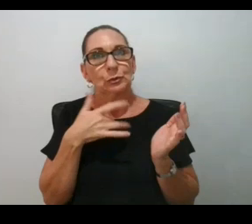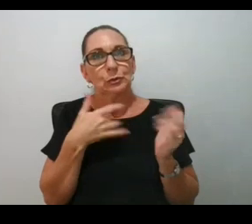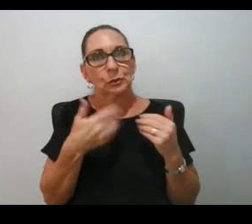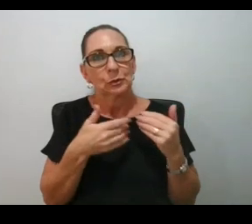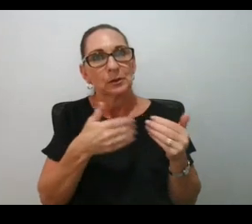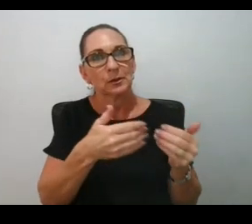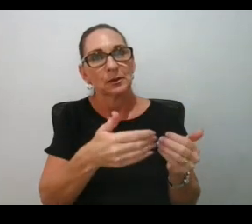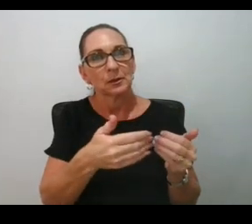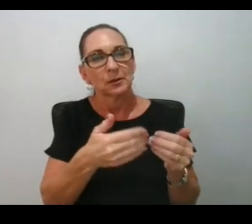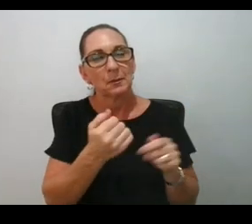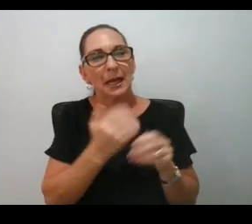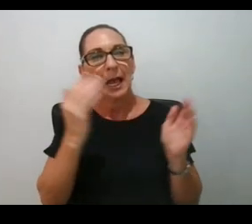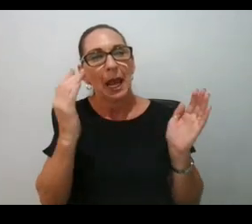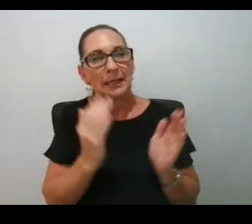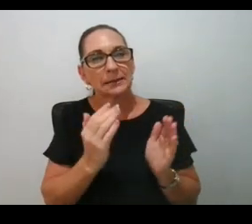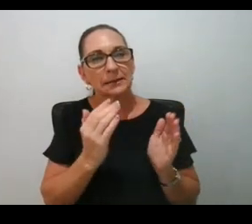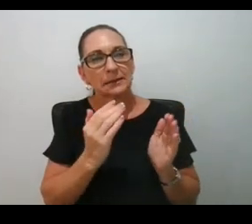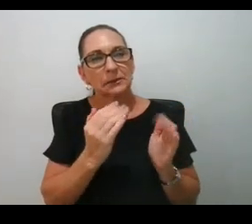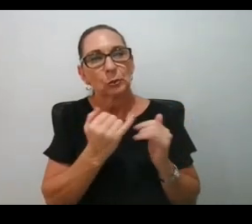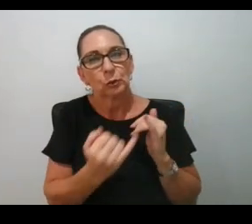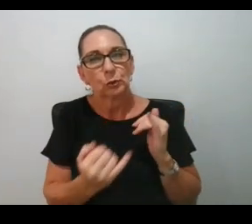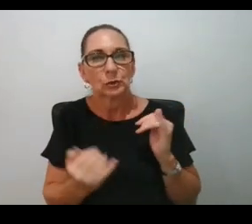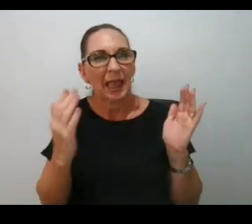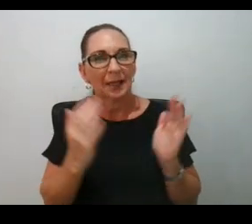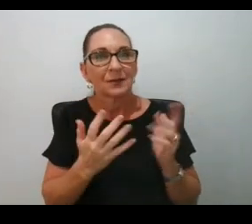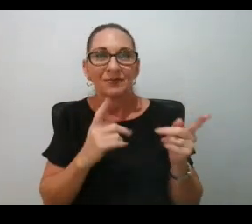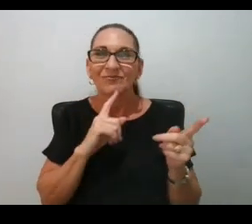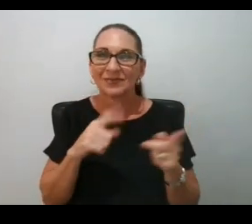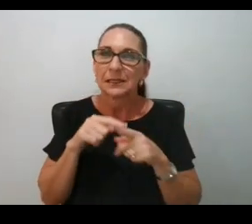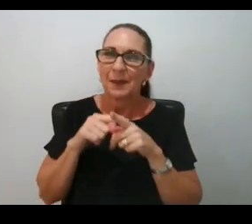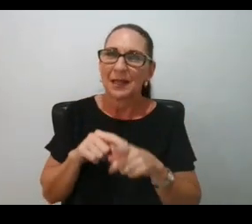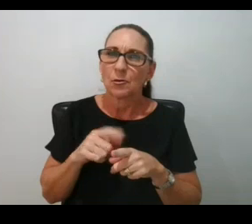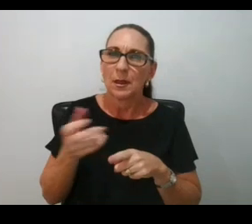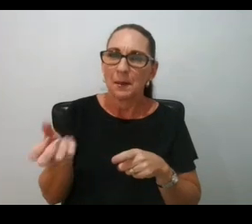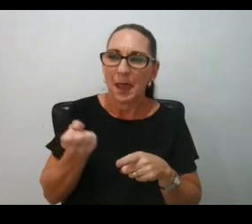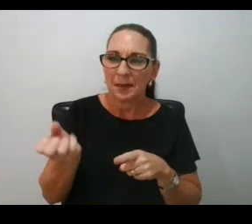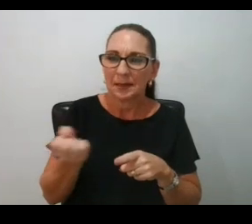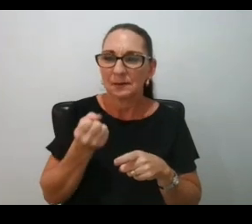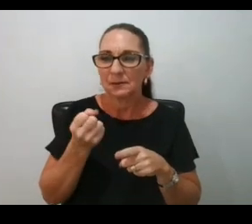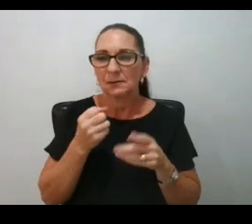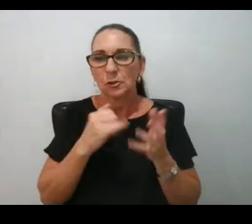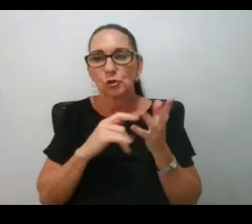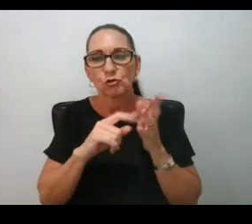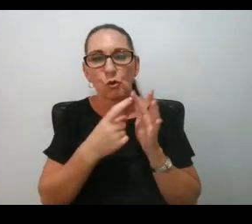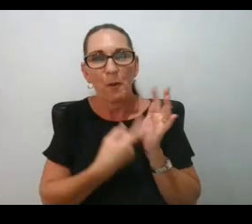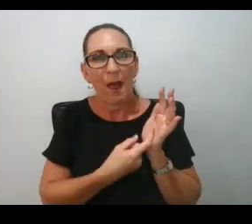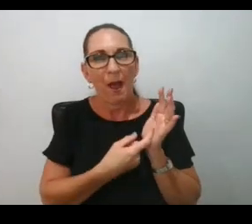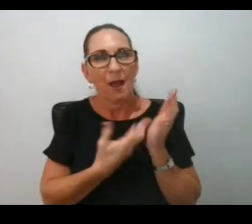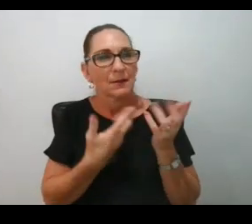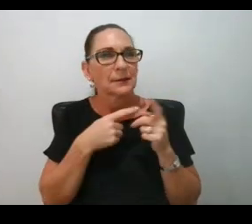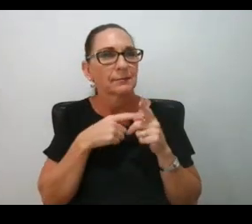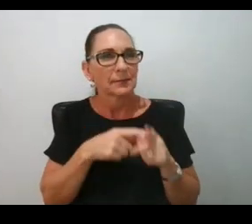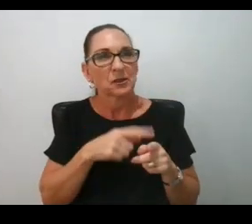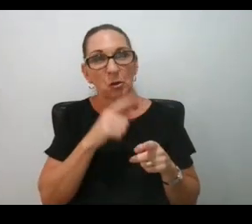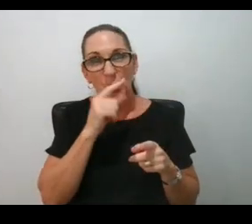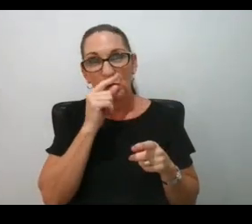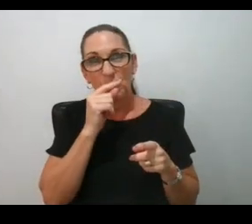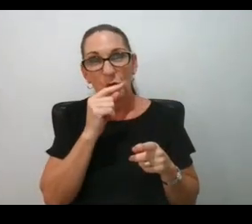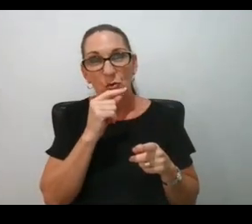alleviate it, just a tiny bit. Yeah, well, depending on the payments and depending on the super or the payout they get, it might alleviate it potentially